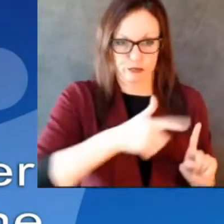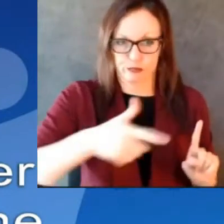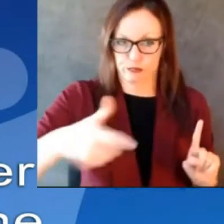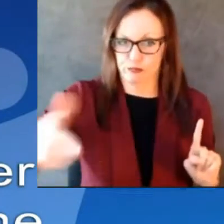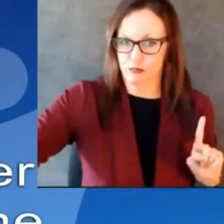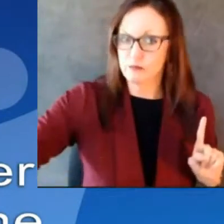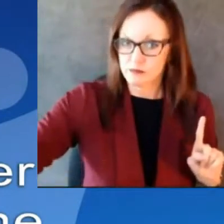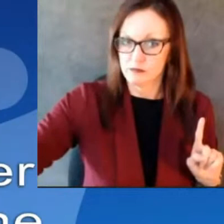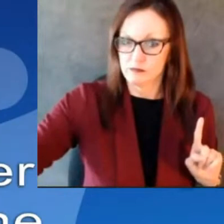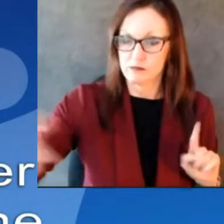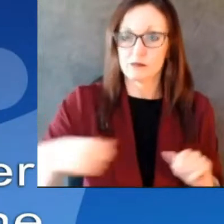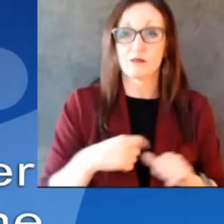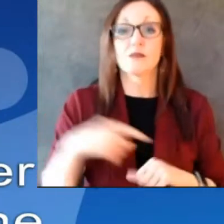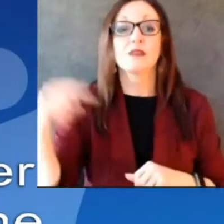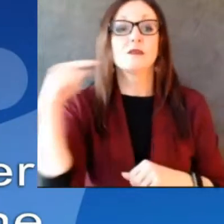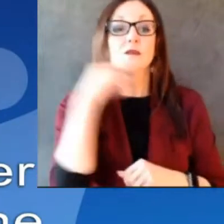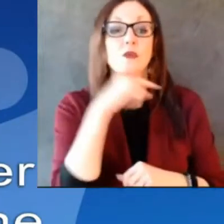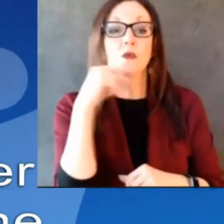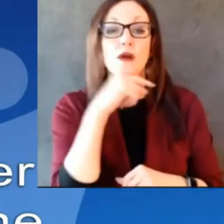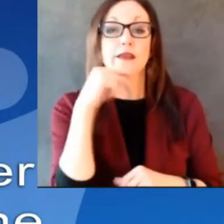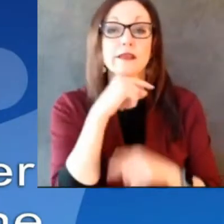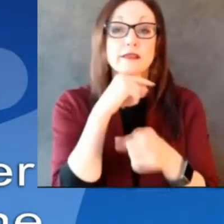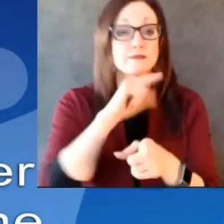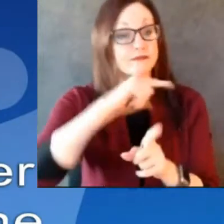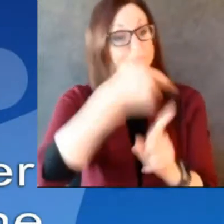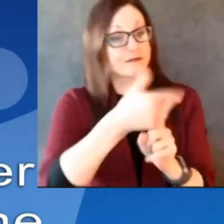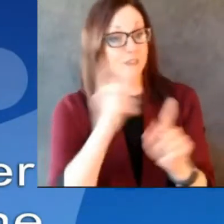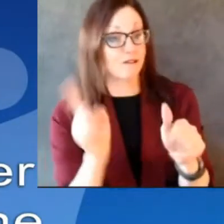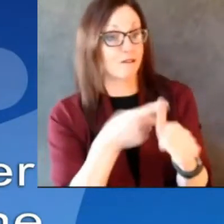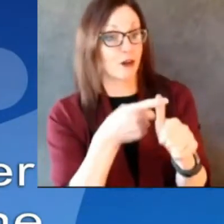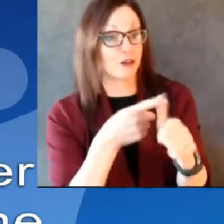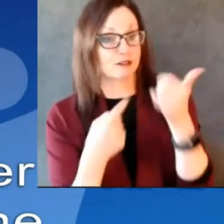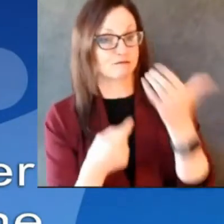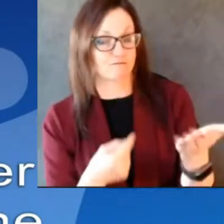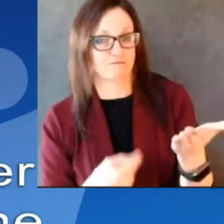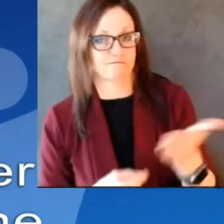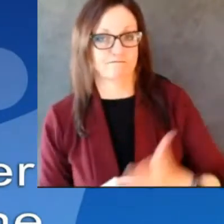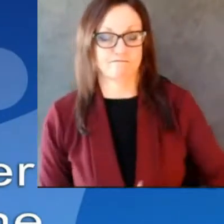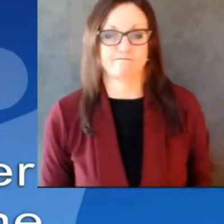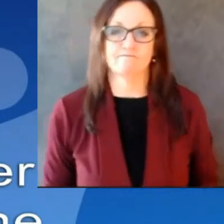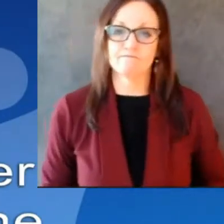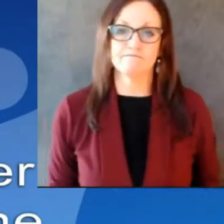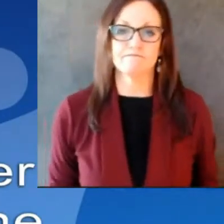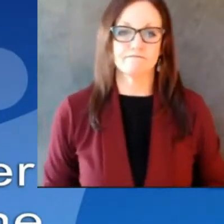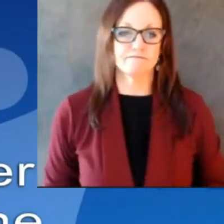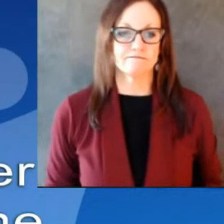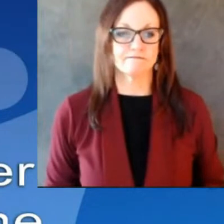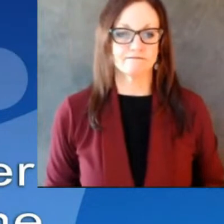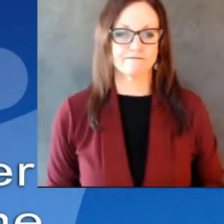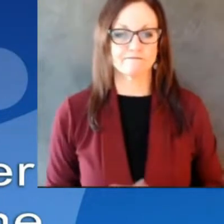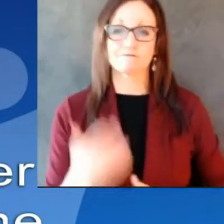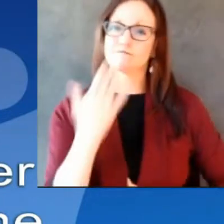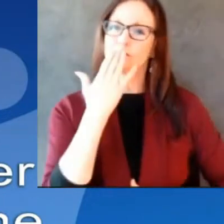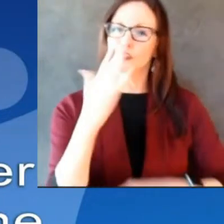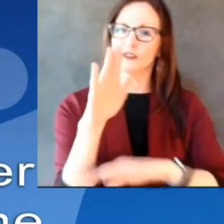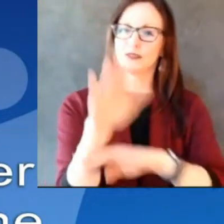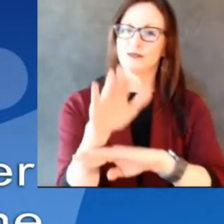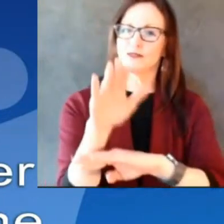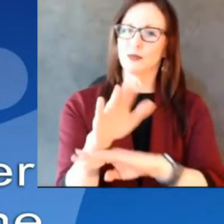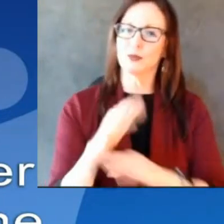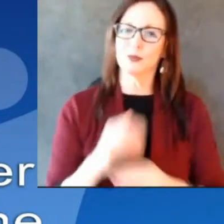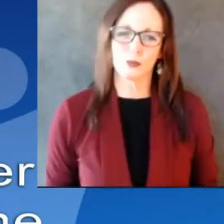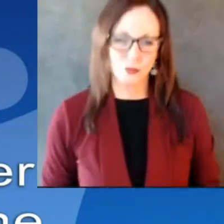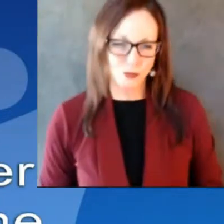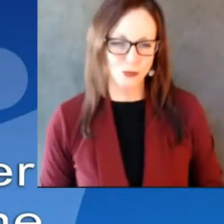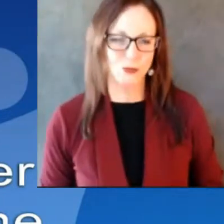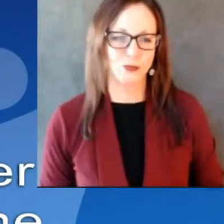Good afternoon. Thanks for taking my call. I just am curious about the rate of vaccinations. You talked about the number that have been